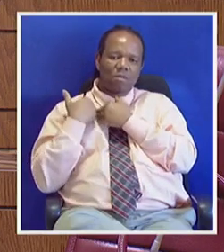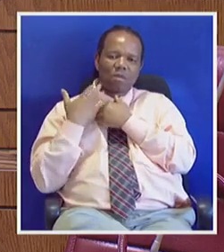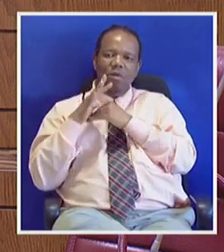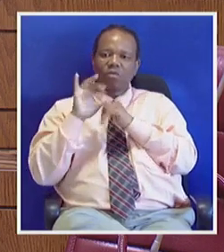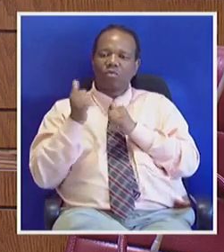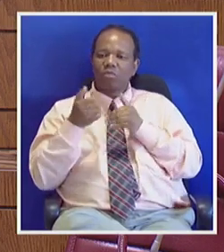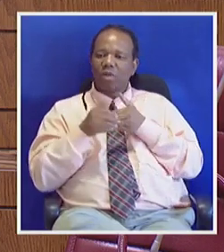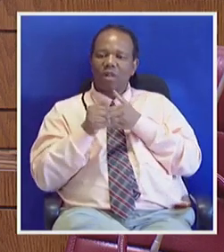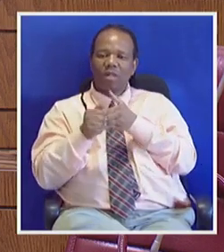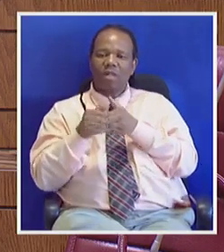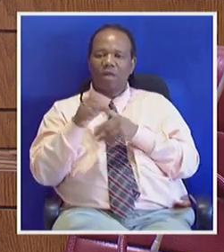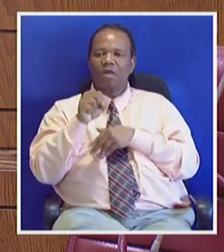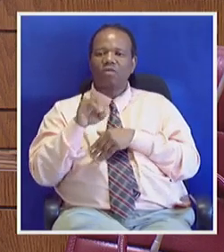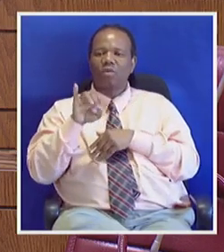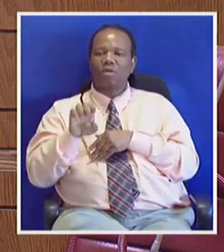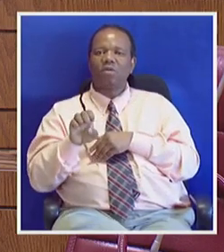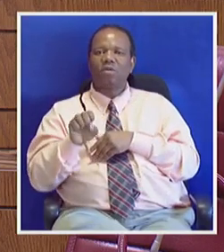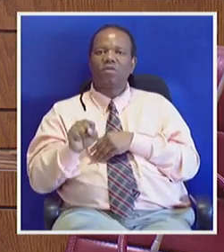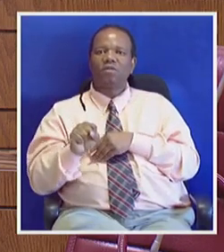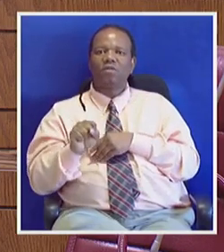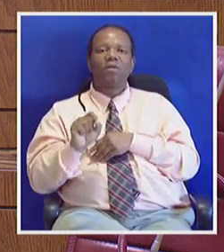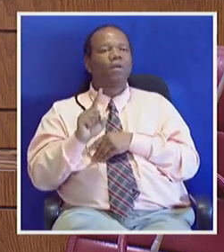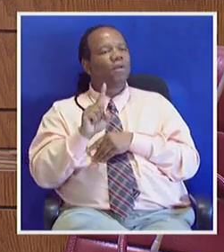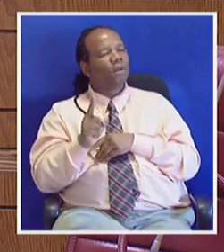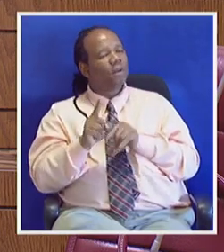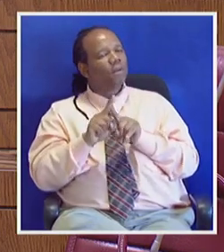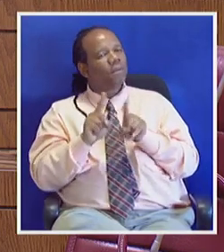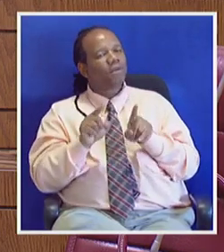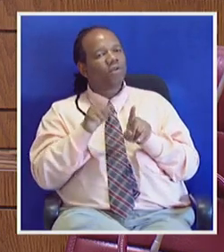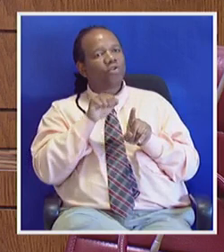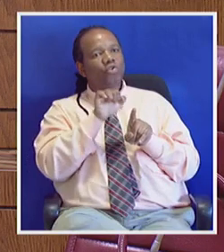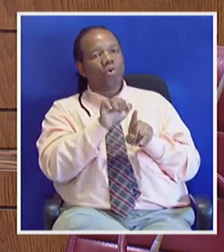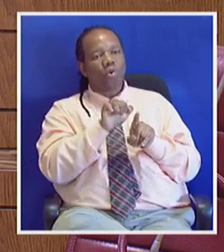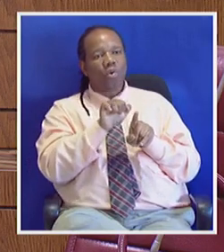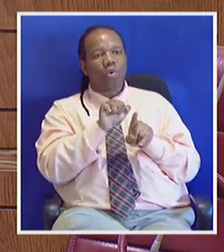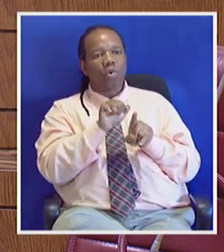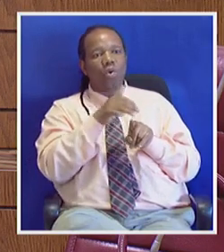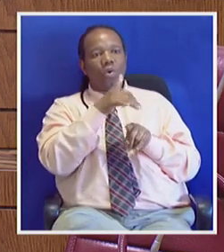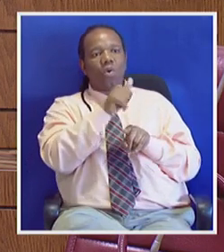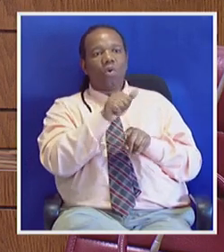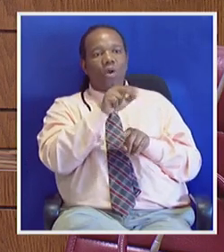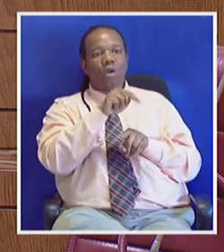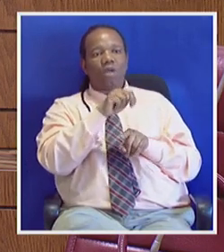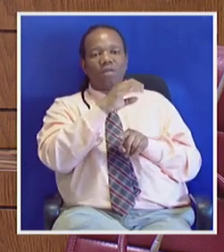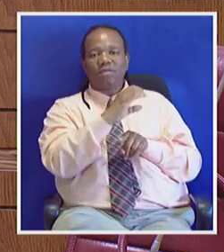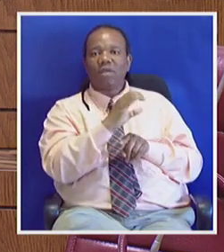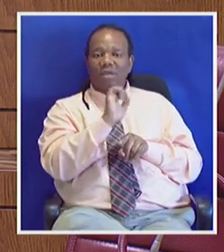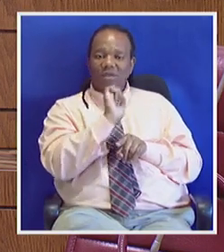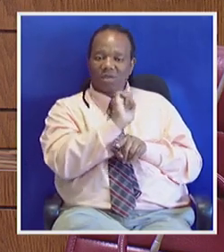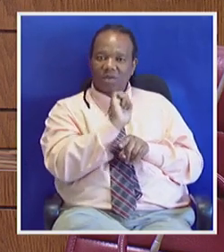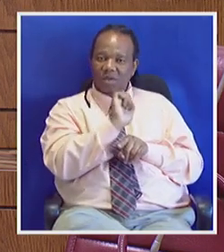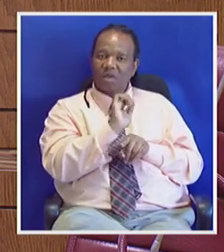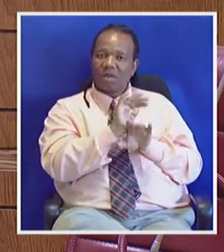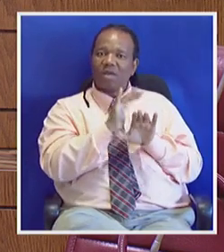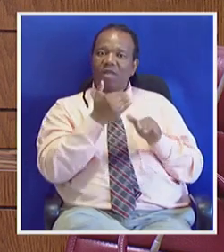state institutions. However, DP, your own organization has been very